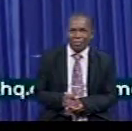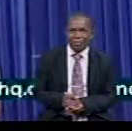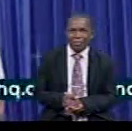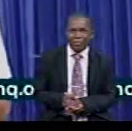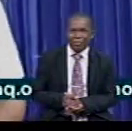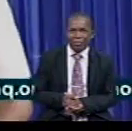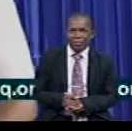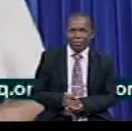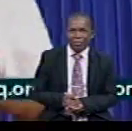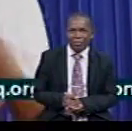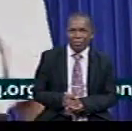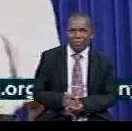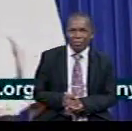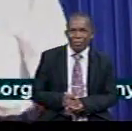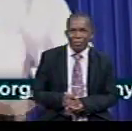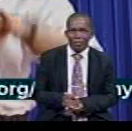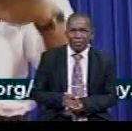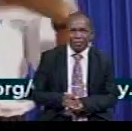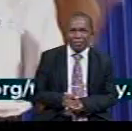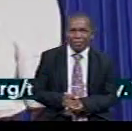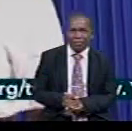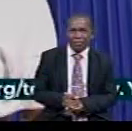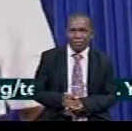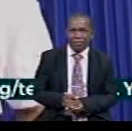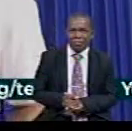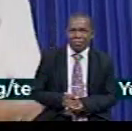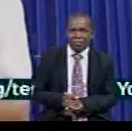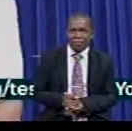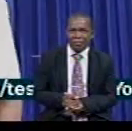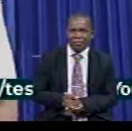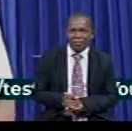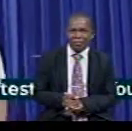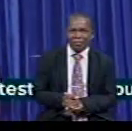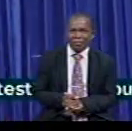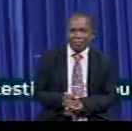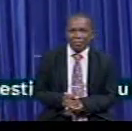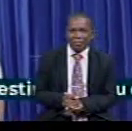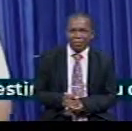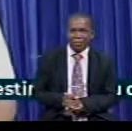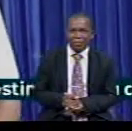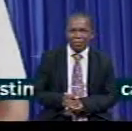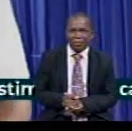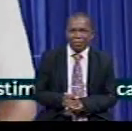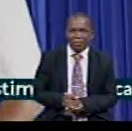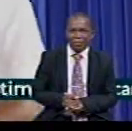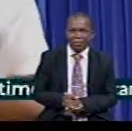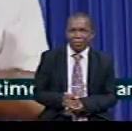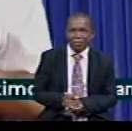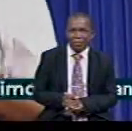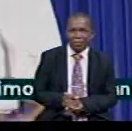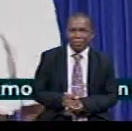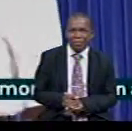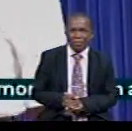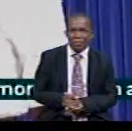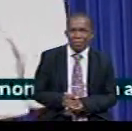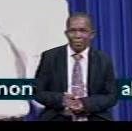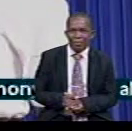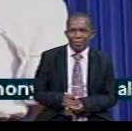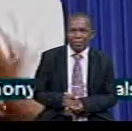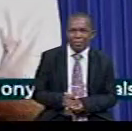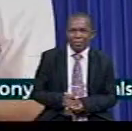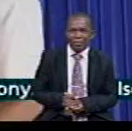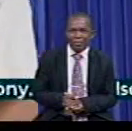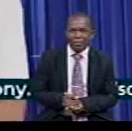num ado ko me ho de am ntimi kwa heaven but wo an kasa wo ku me de a me timi akwa heaven ti urade ji me kwa firi me sem but empire me bo ye nyina